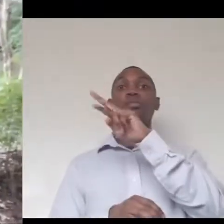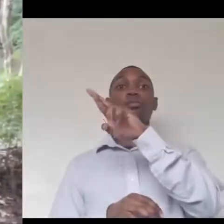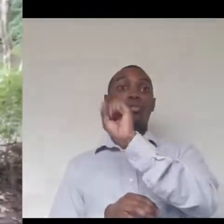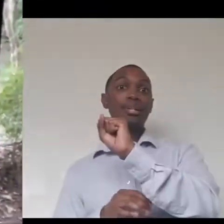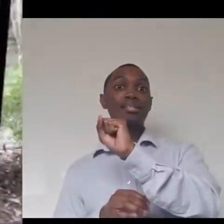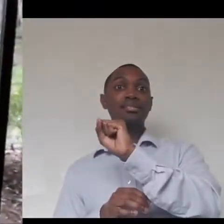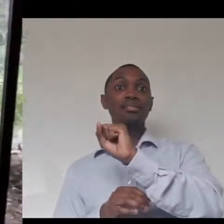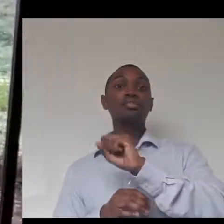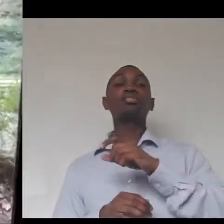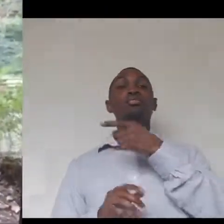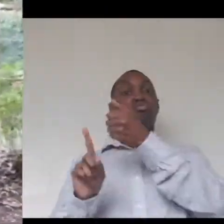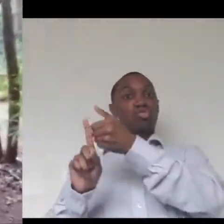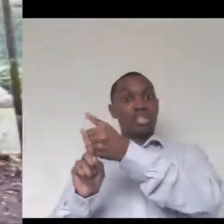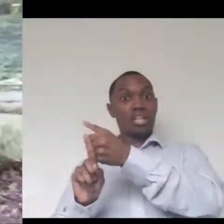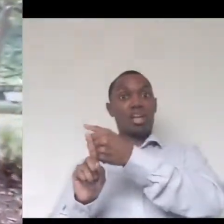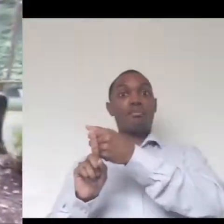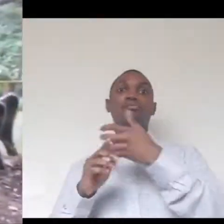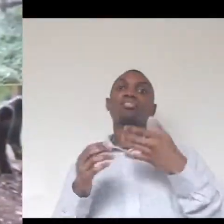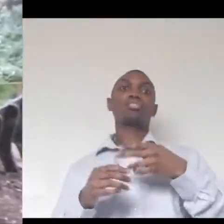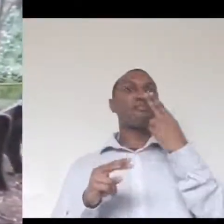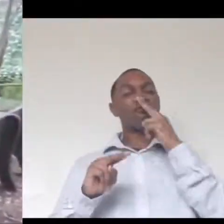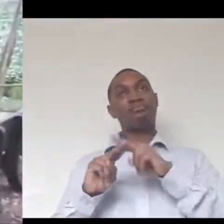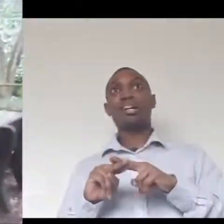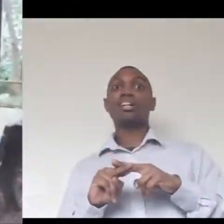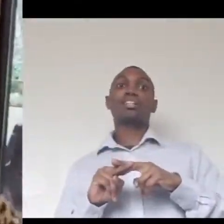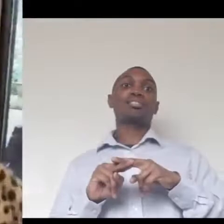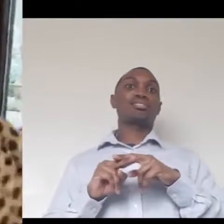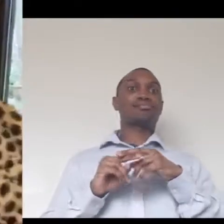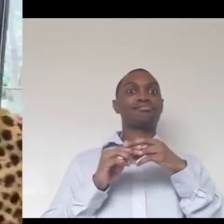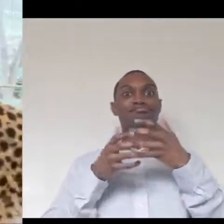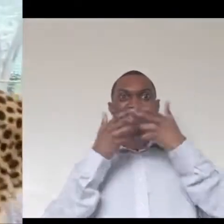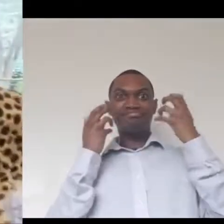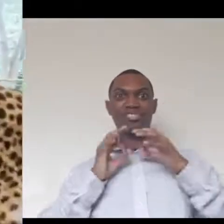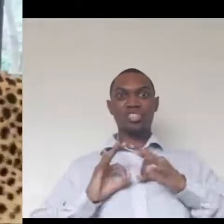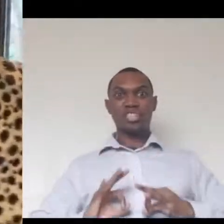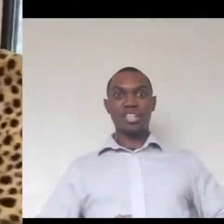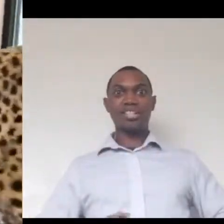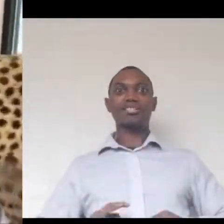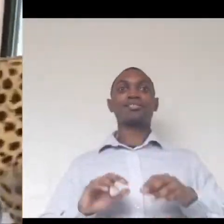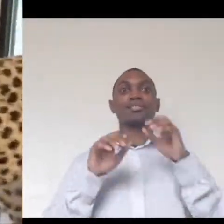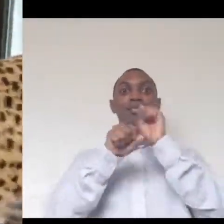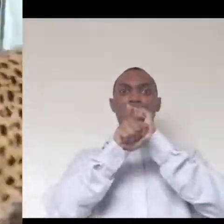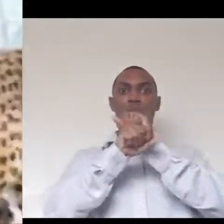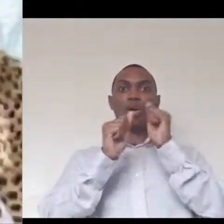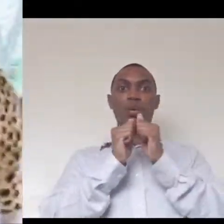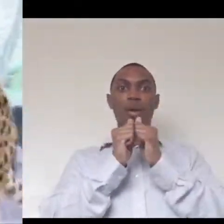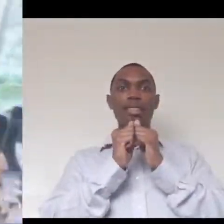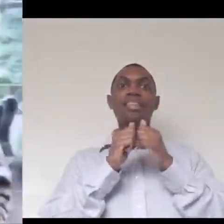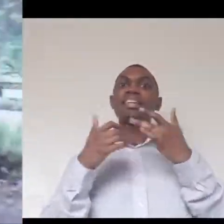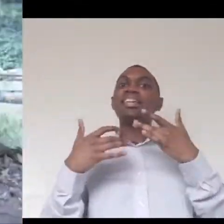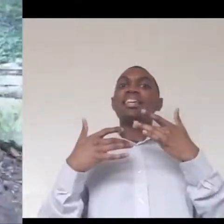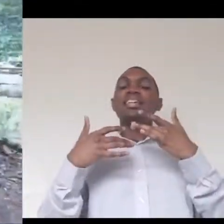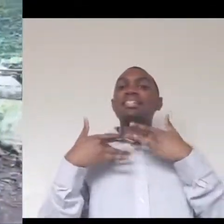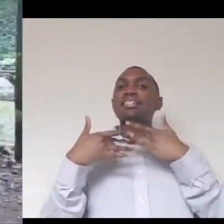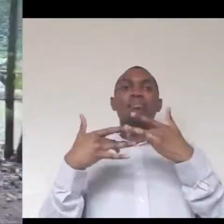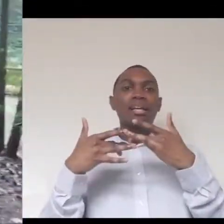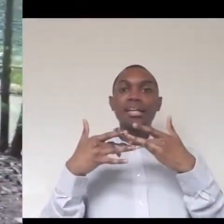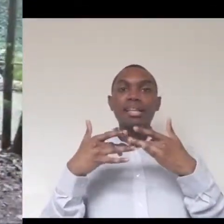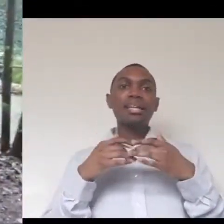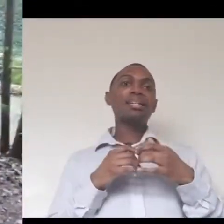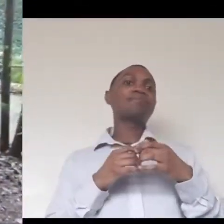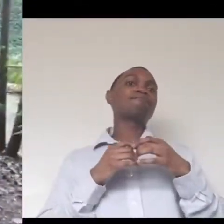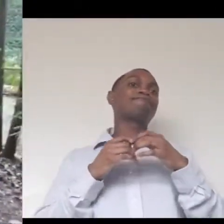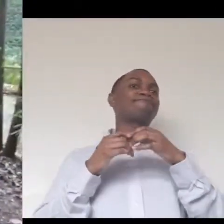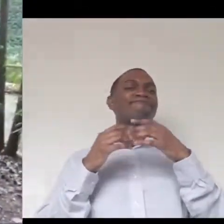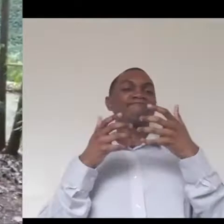cheetah to work with. She is very brave when it comes to cheetahs. Cheetahs are not typically the bravest cats.